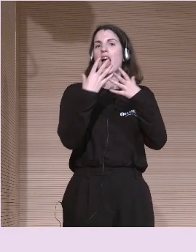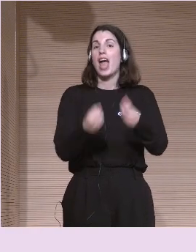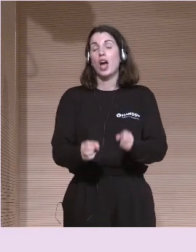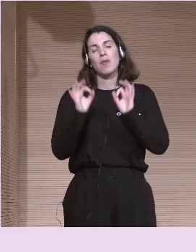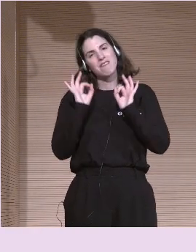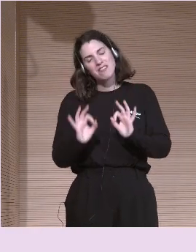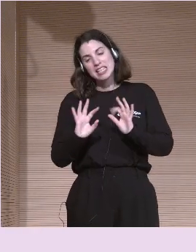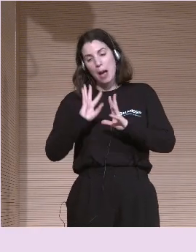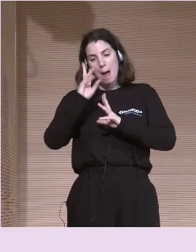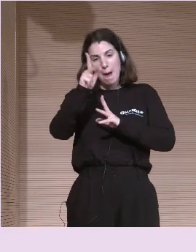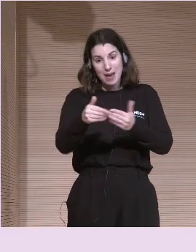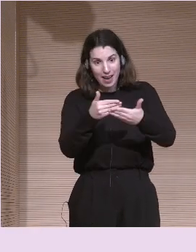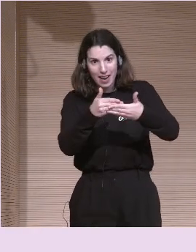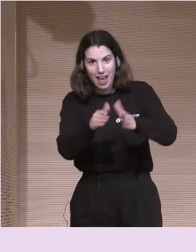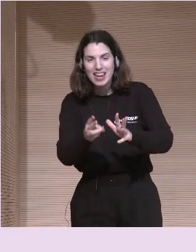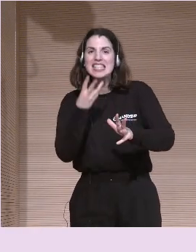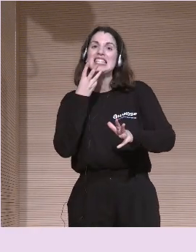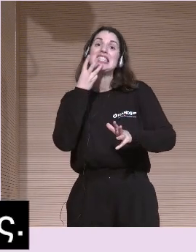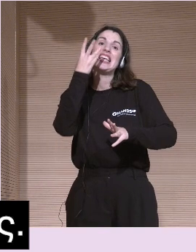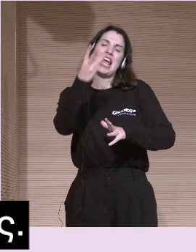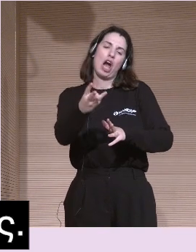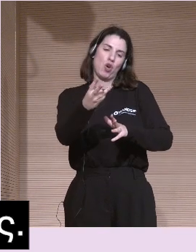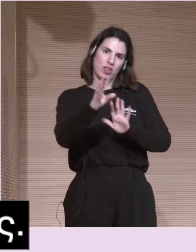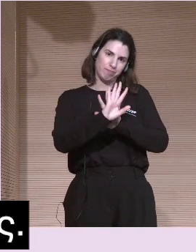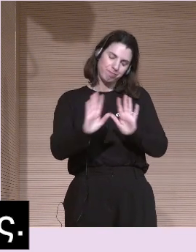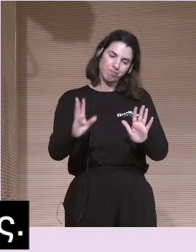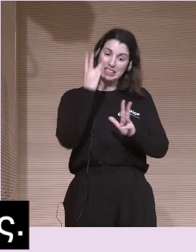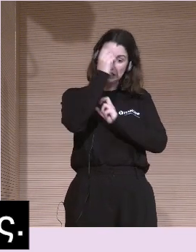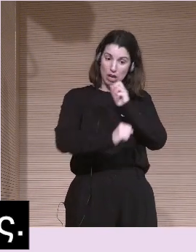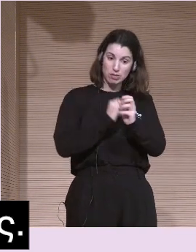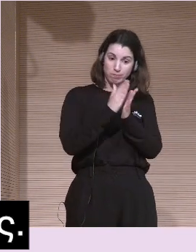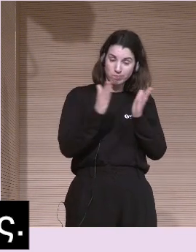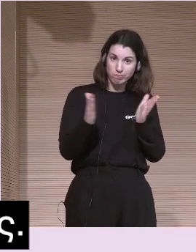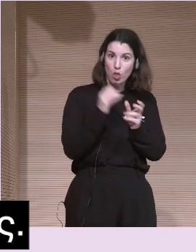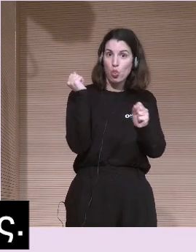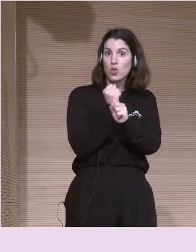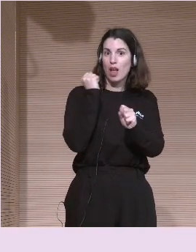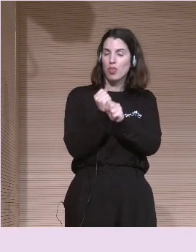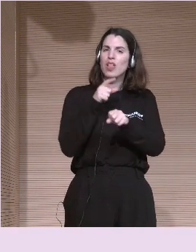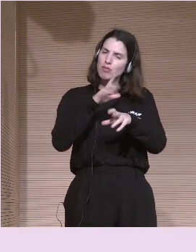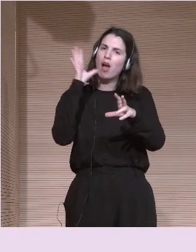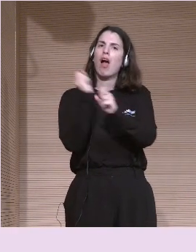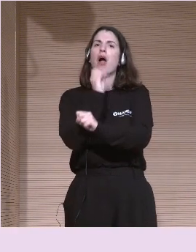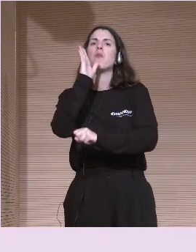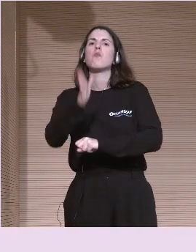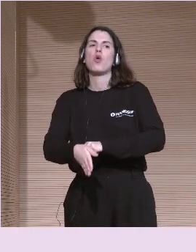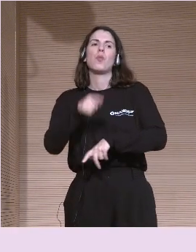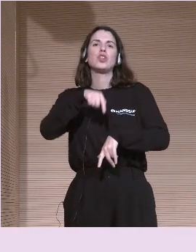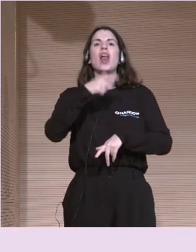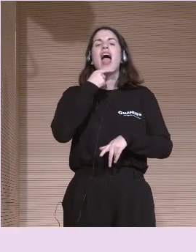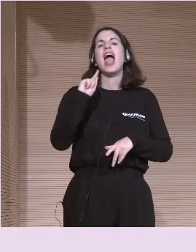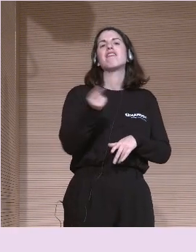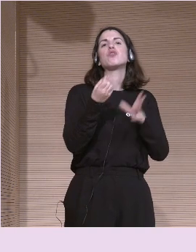other hand, it's sort of achievable, it's measurable. And at the end of that, there's a kind of very exciting goal. So this is an incredible opportunity